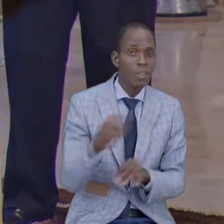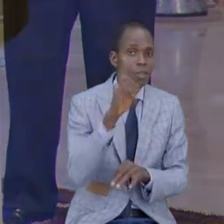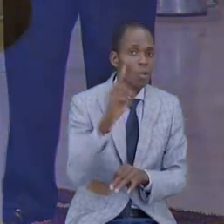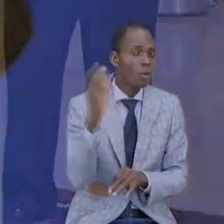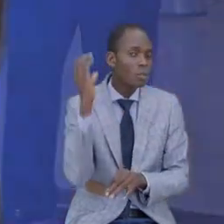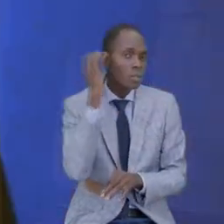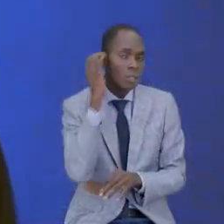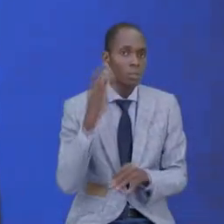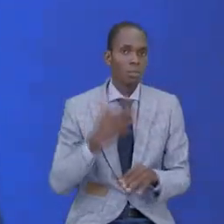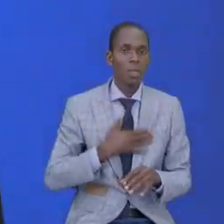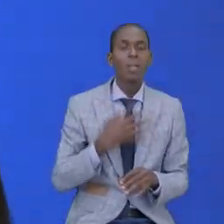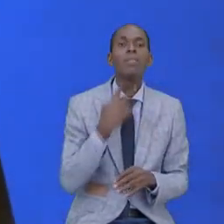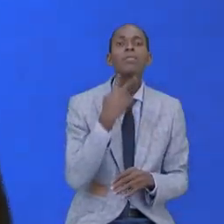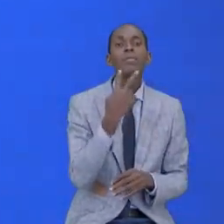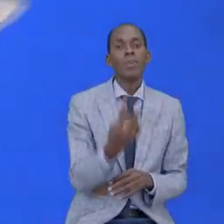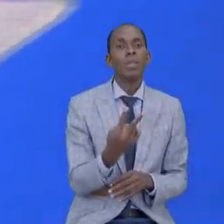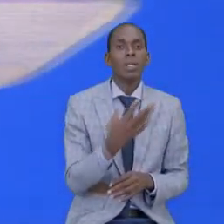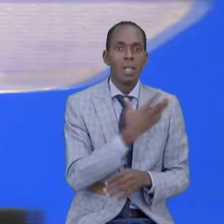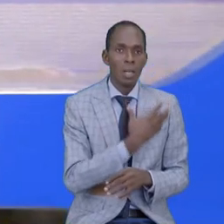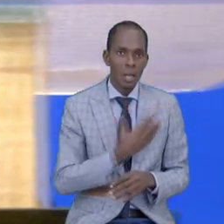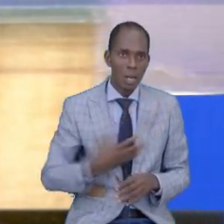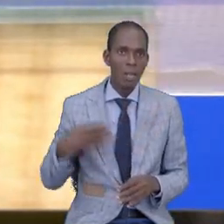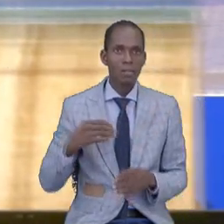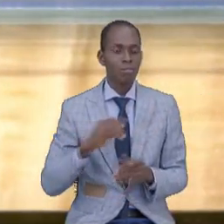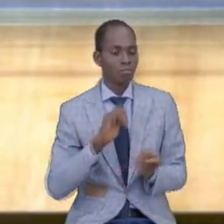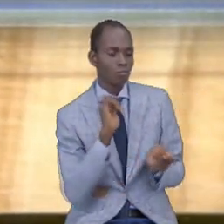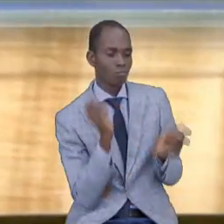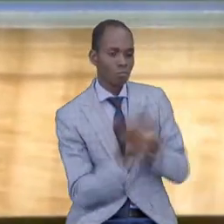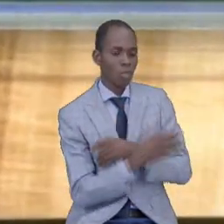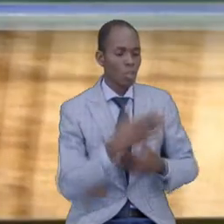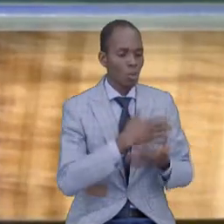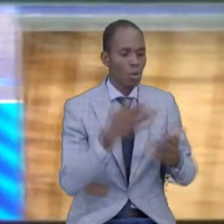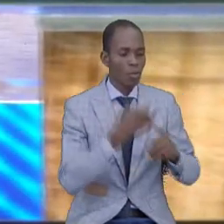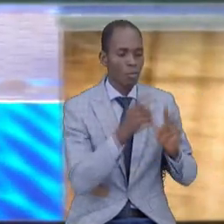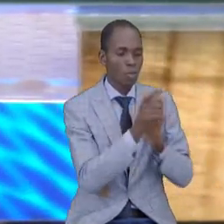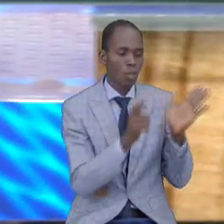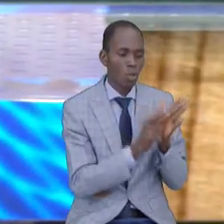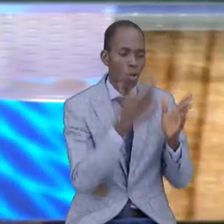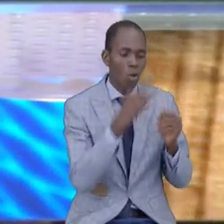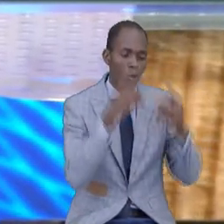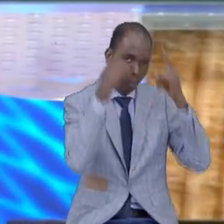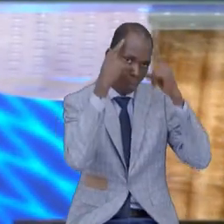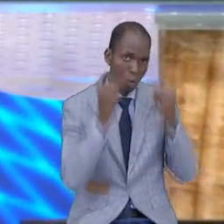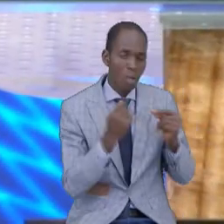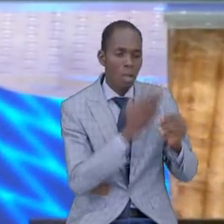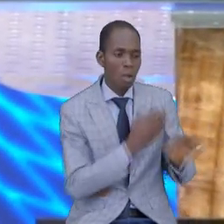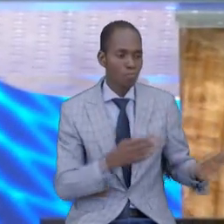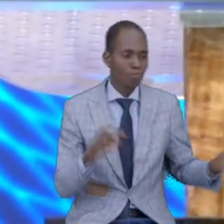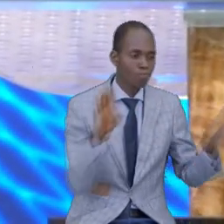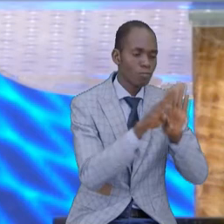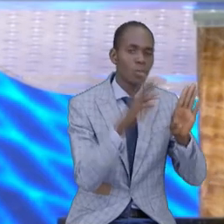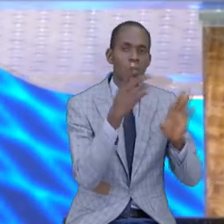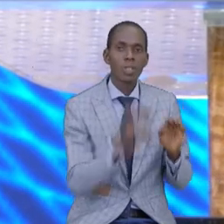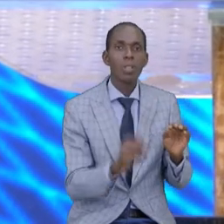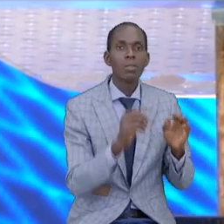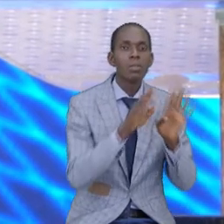my voice and he turns away from the law of Moses, and he closes the door